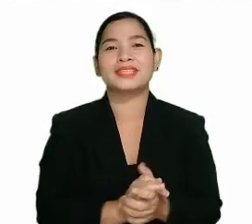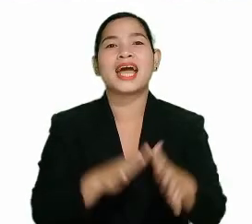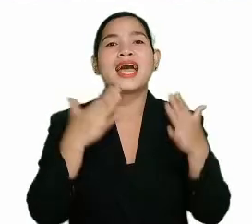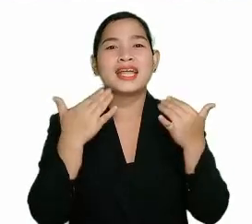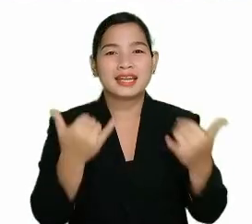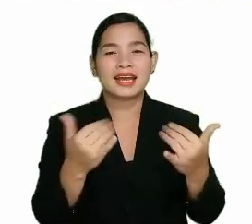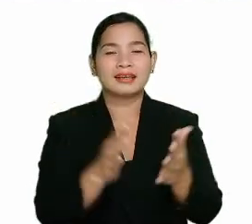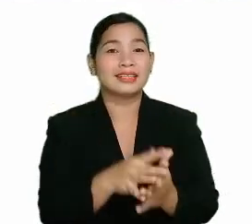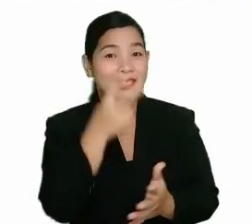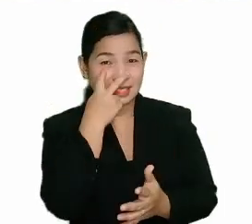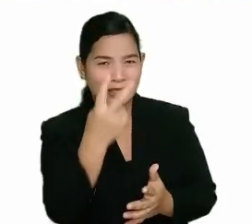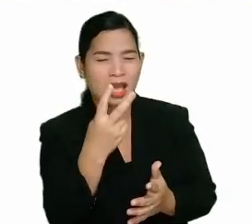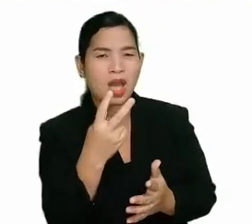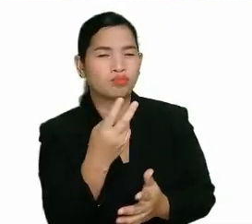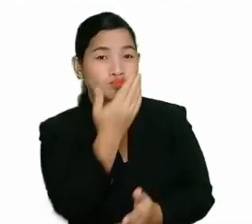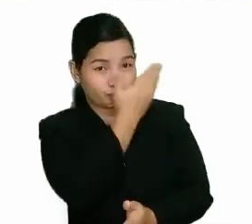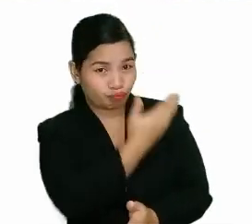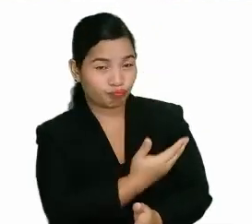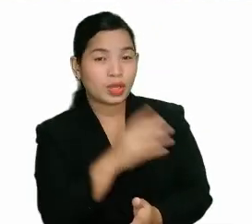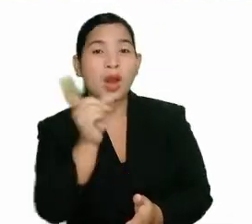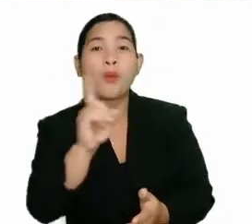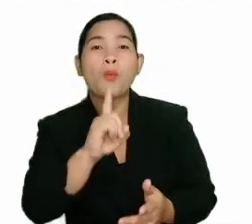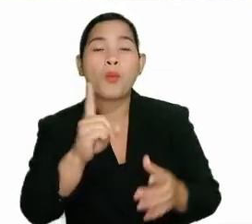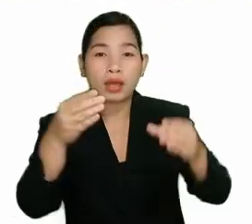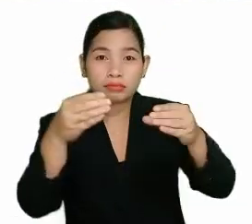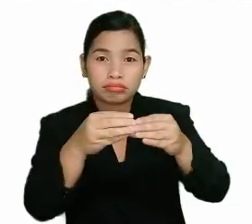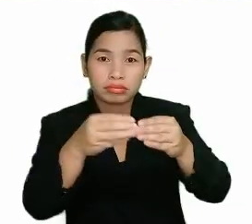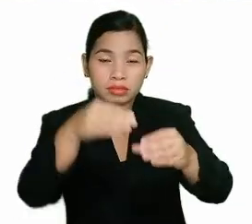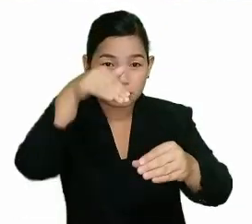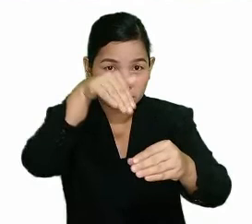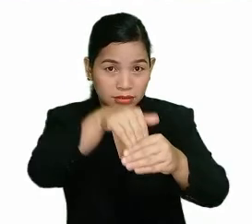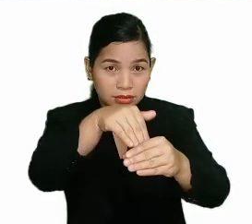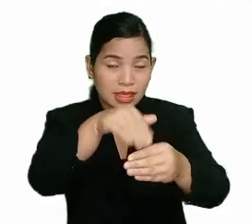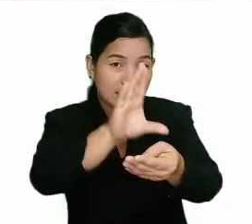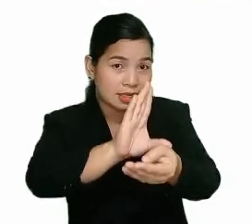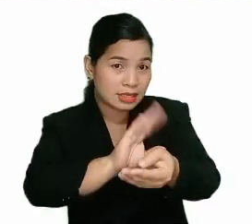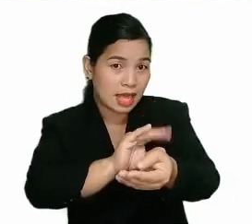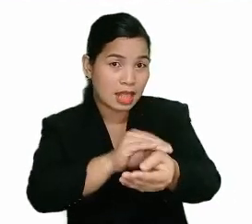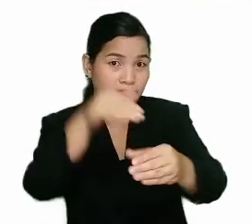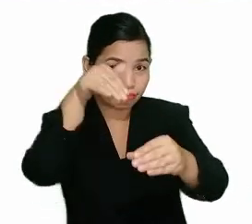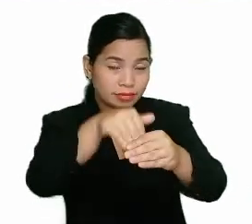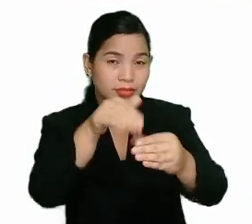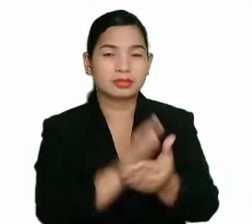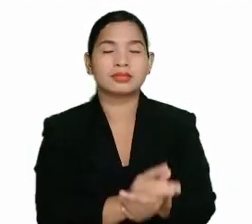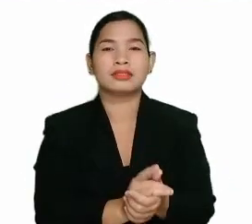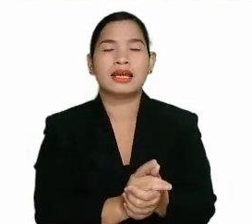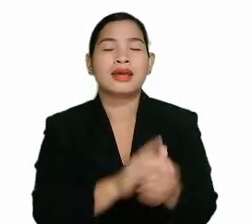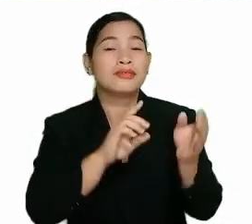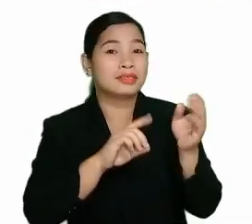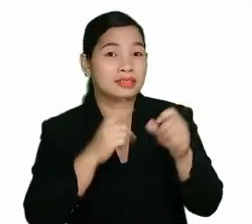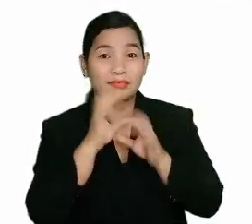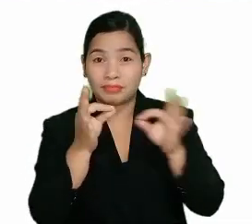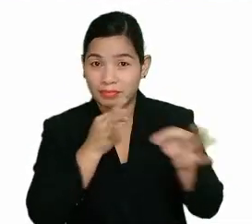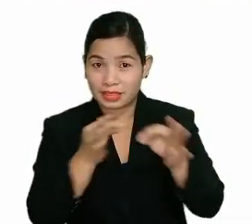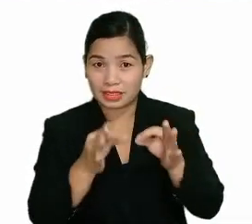Now, let us see what are the different organelles and their functions that I mentioned in the beginning of the